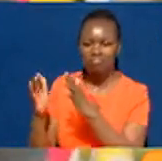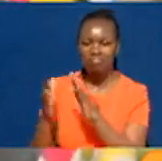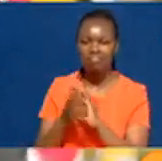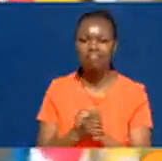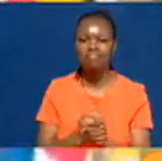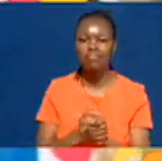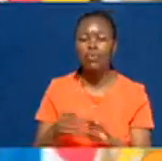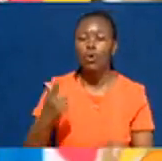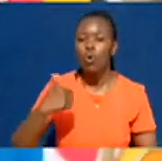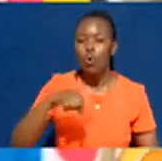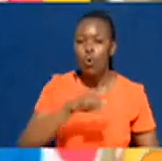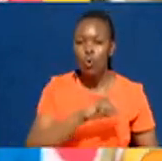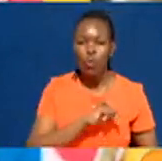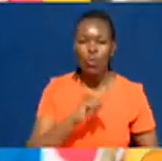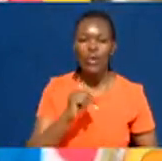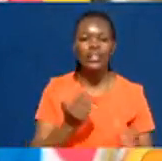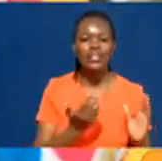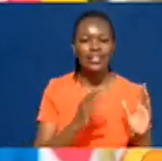We celebrate